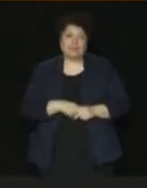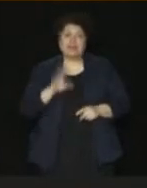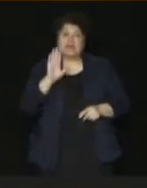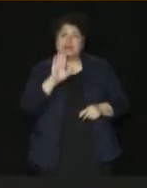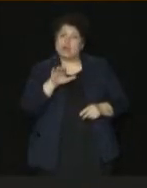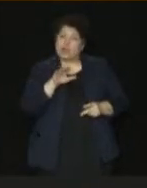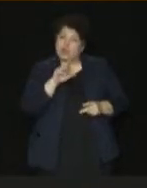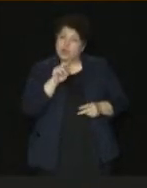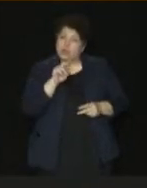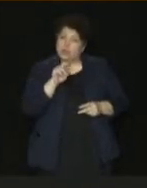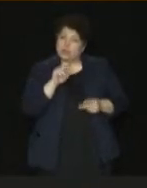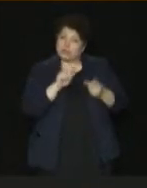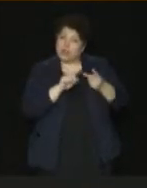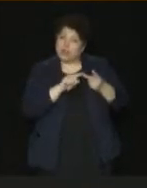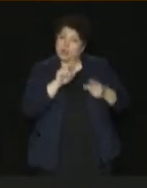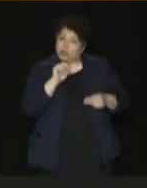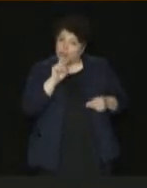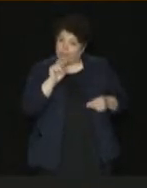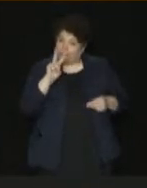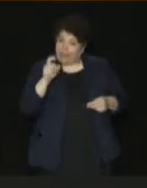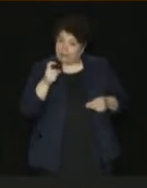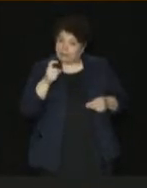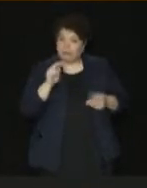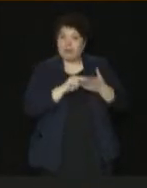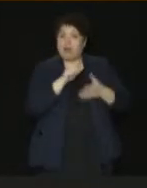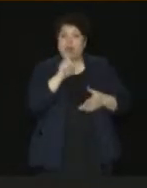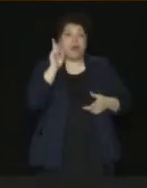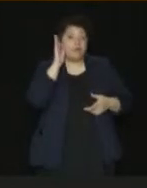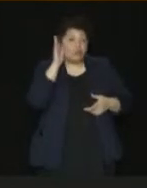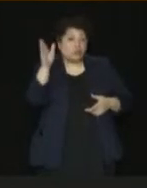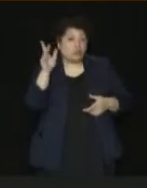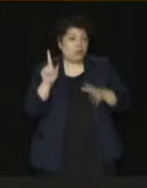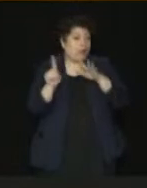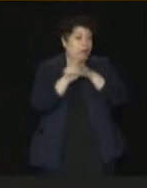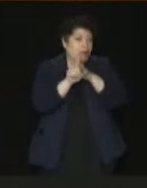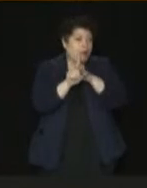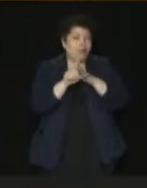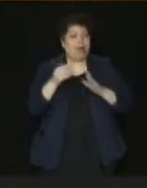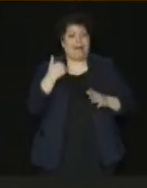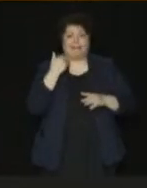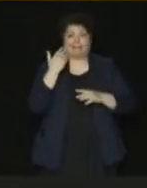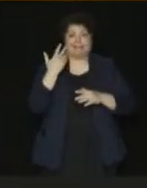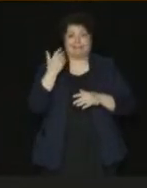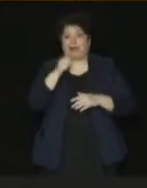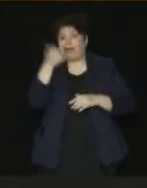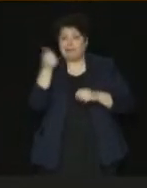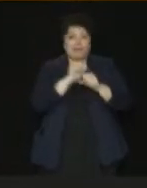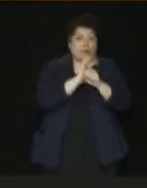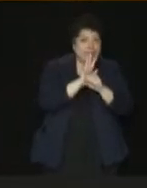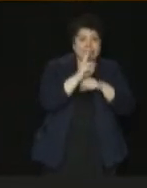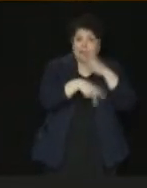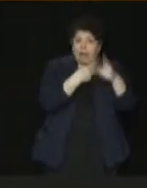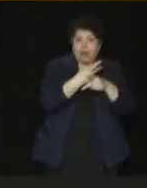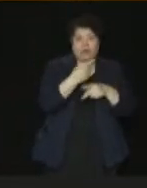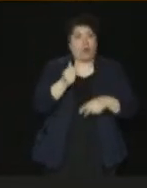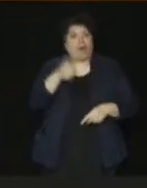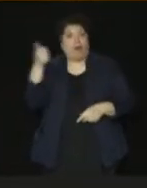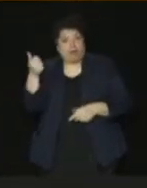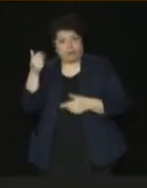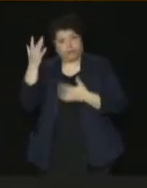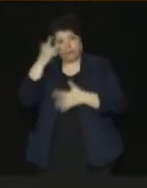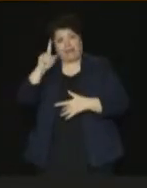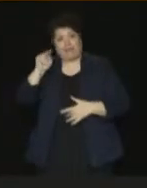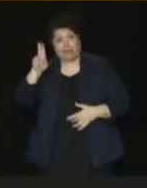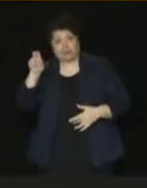Novavax vaccine will be for future variants or future waves. And can you also please clarify